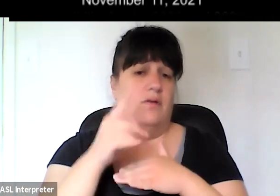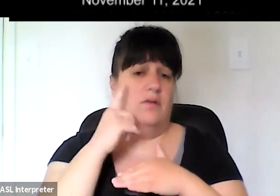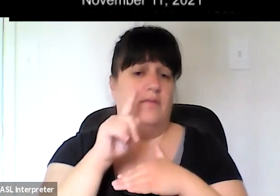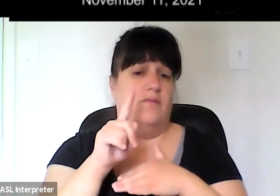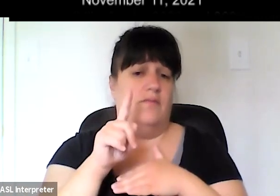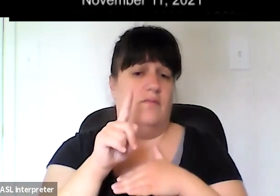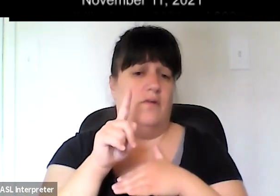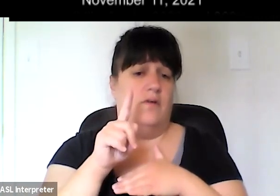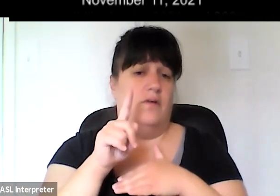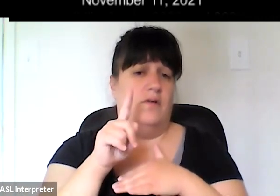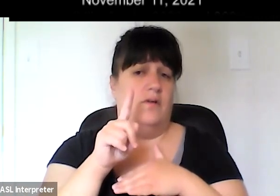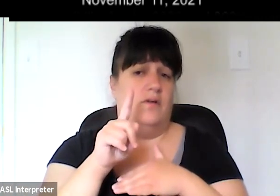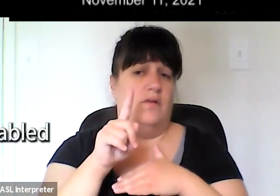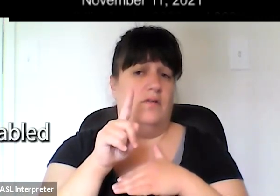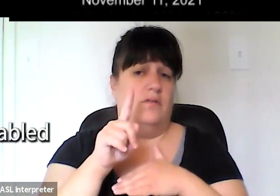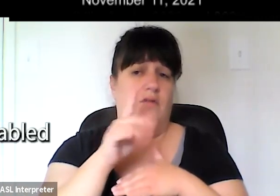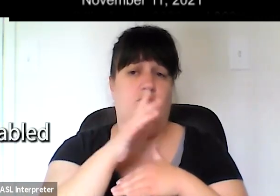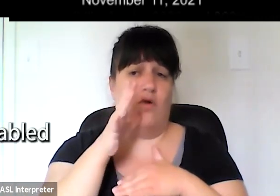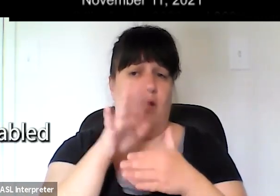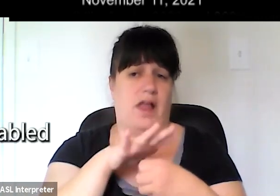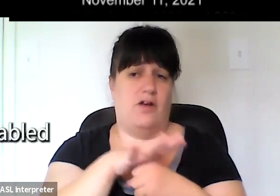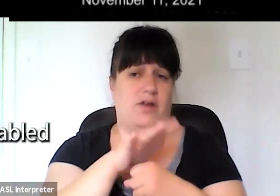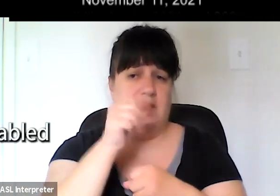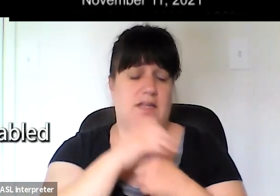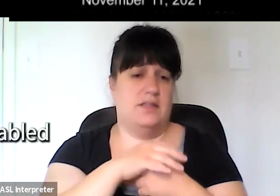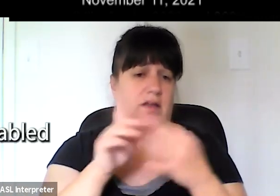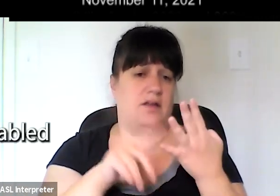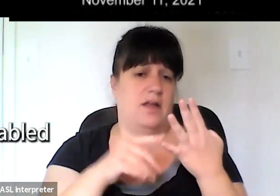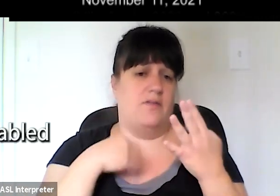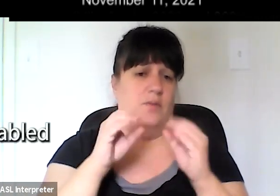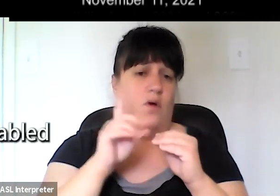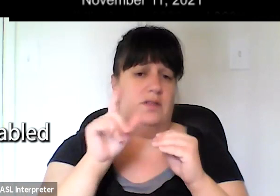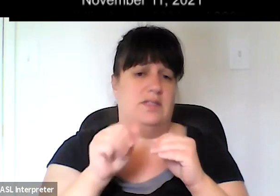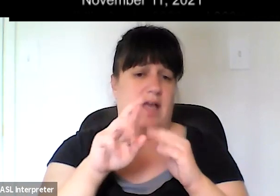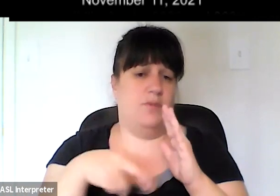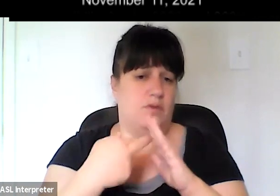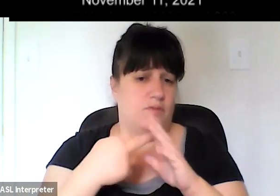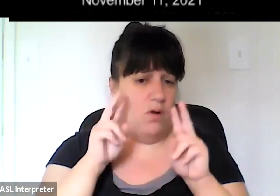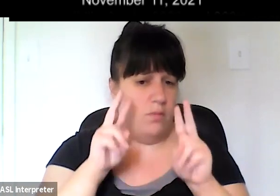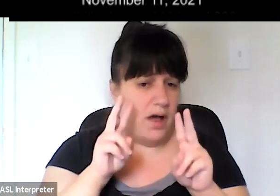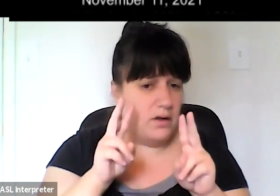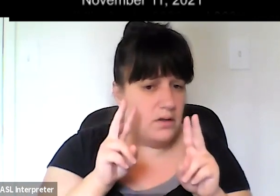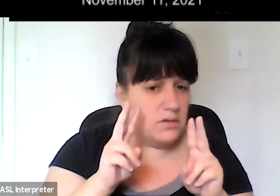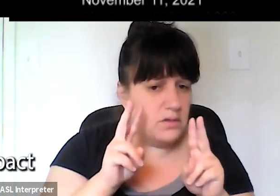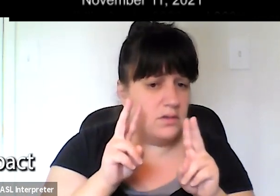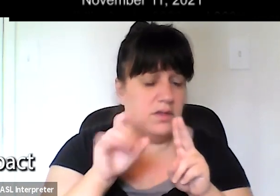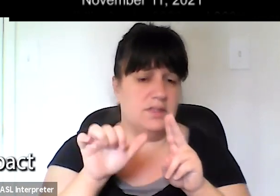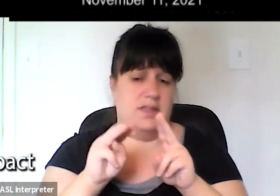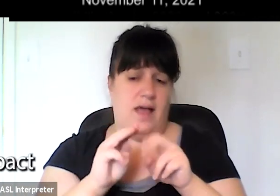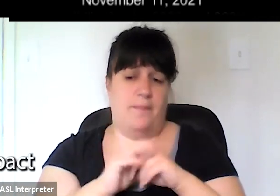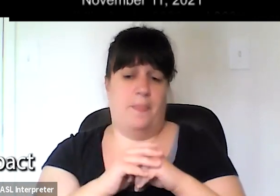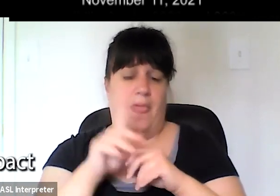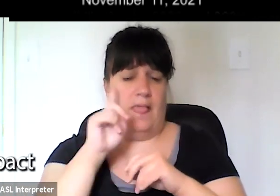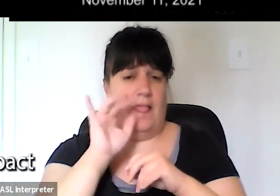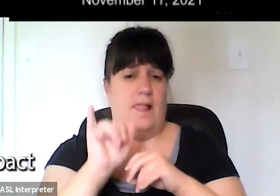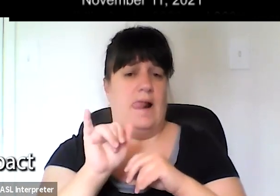for rural areas in India. And fourth would be having more disabled role models in STEM. I think this would